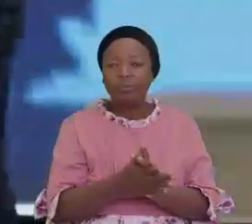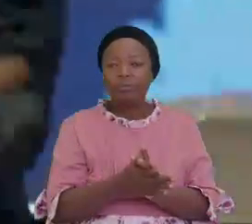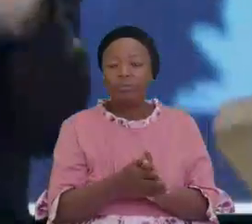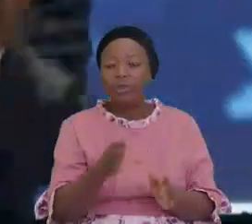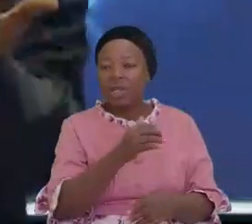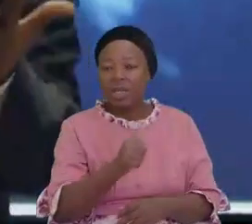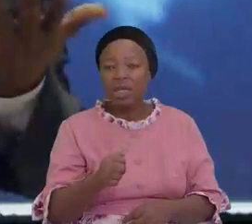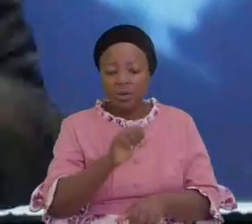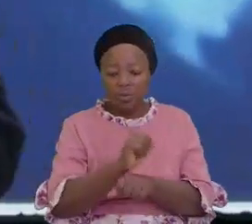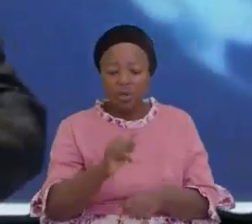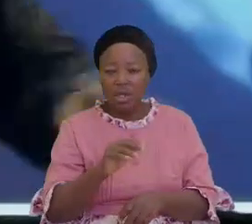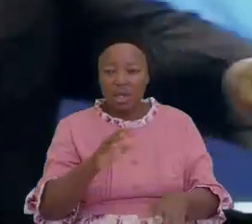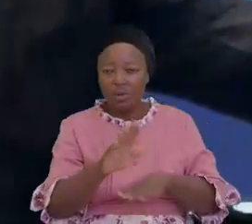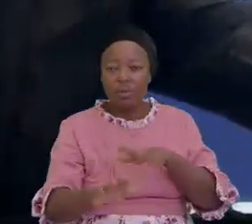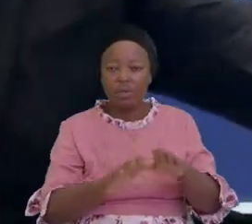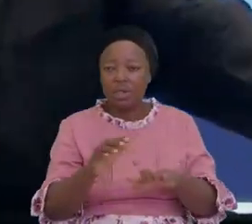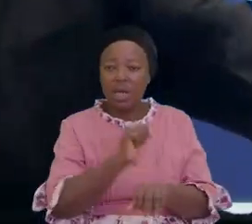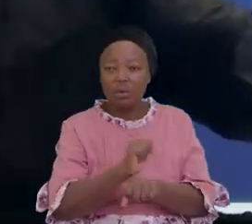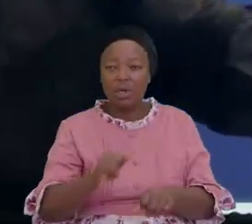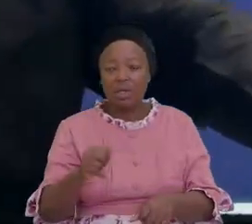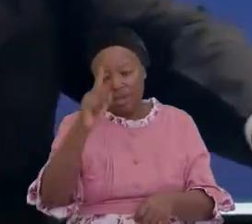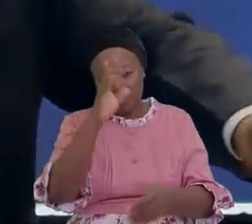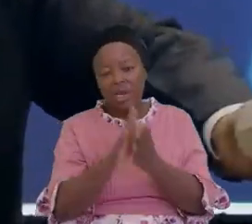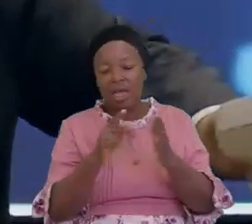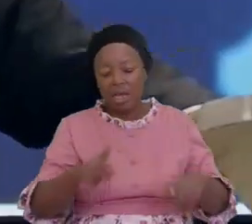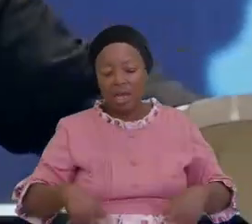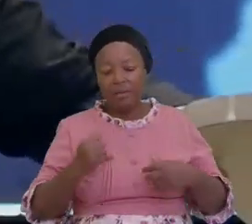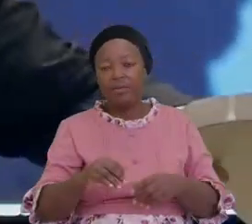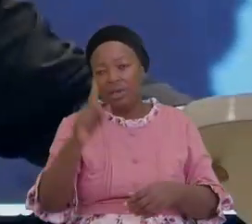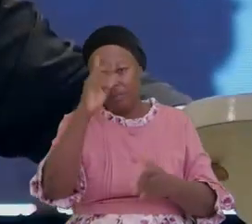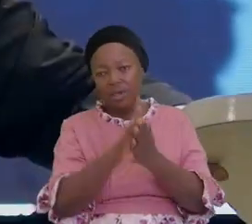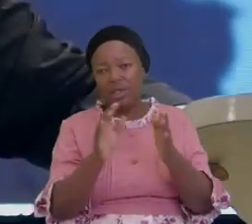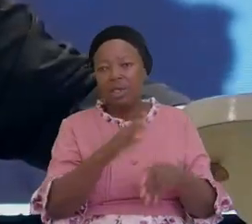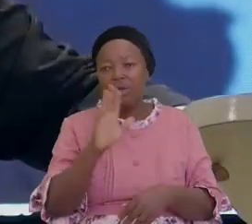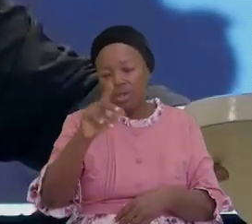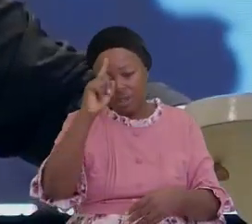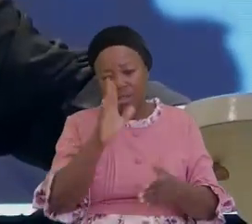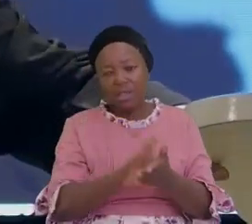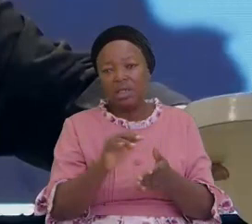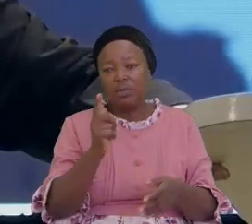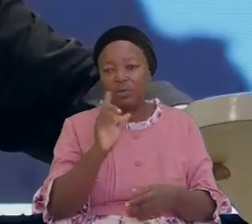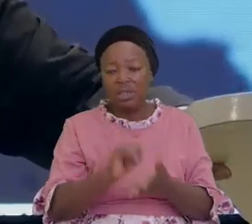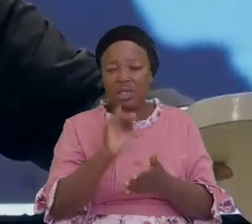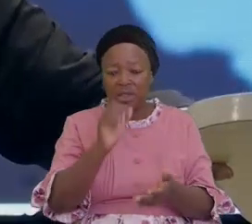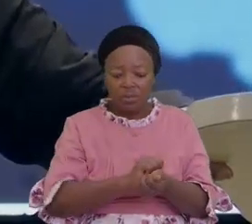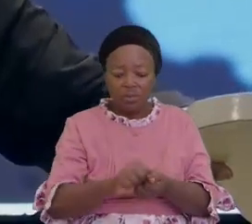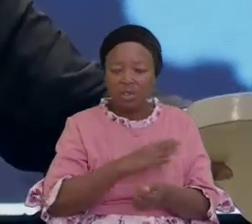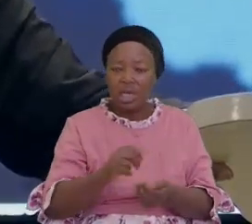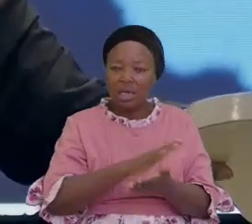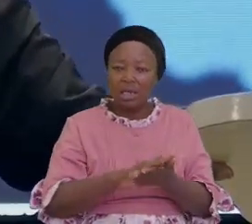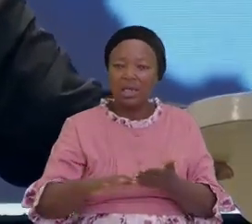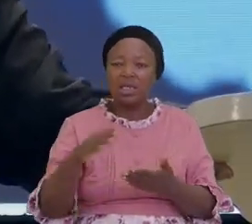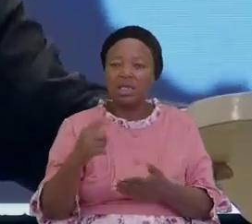a lively saint. The saint, the one that is washed and cleansed, the word and